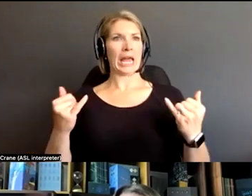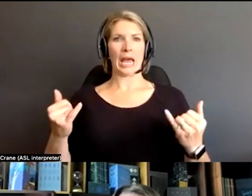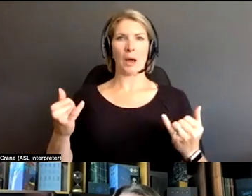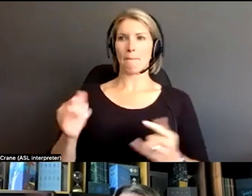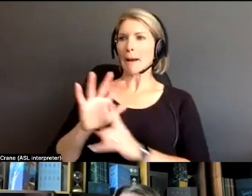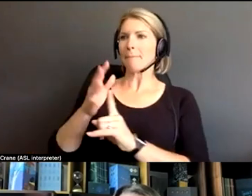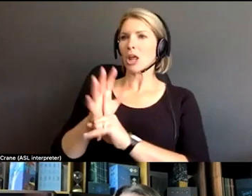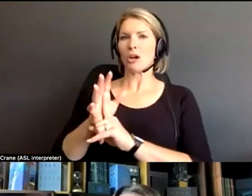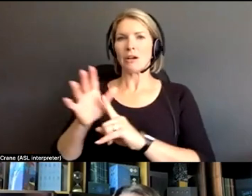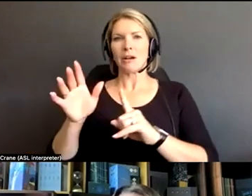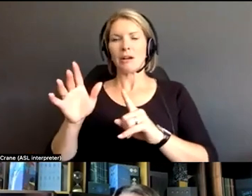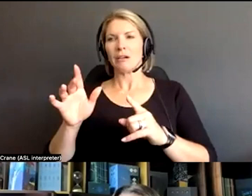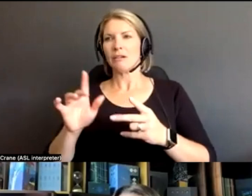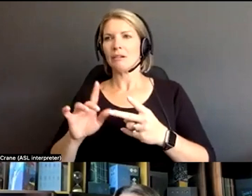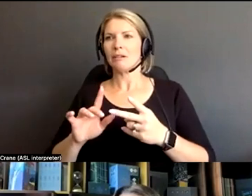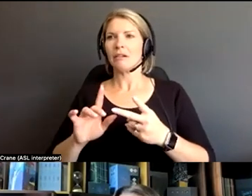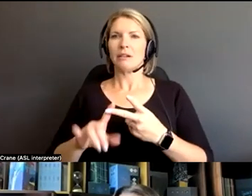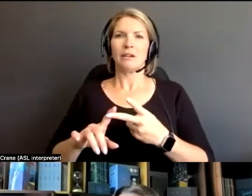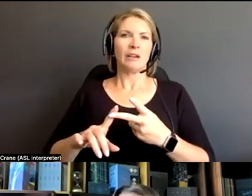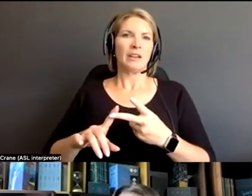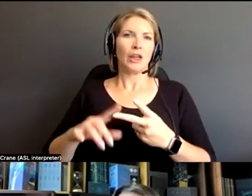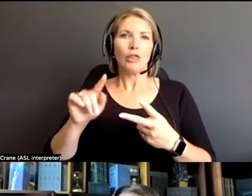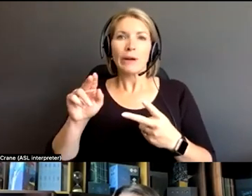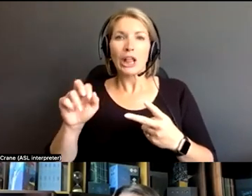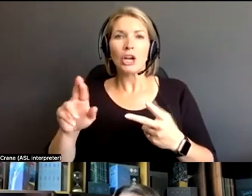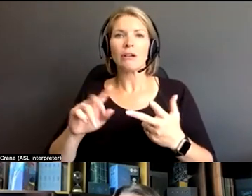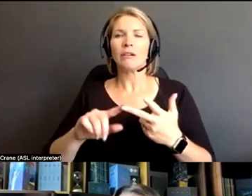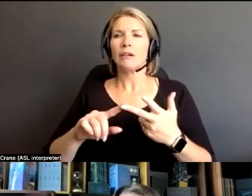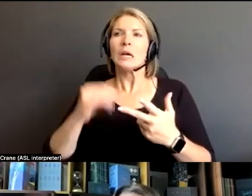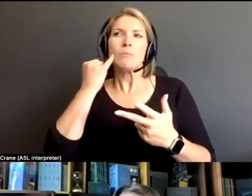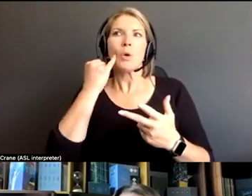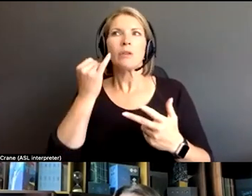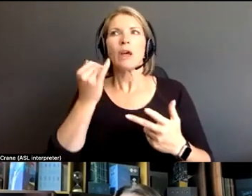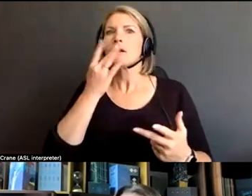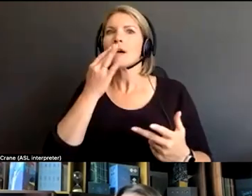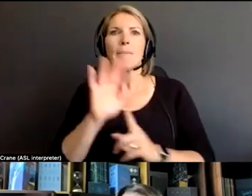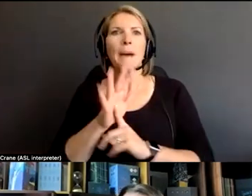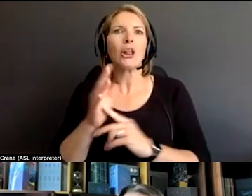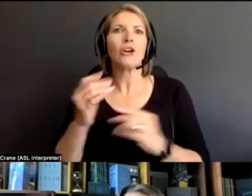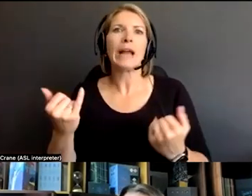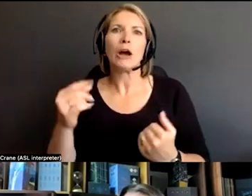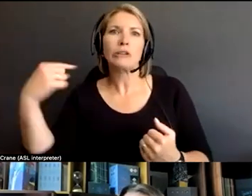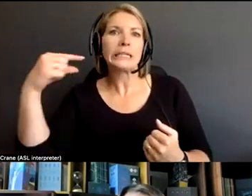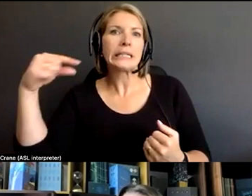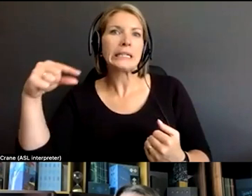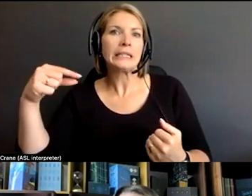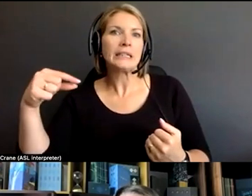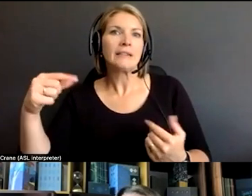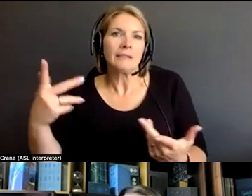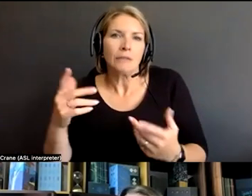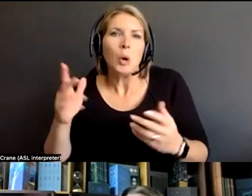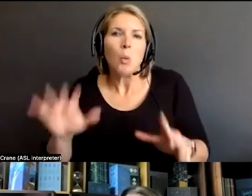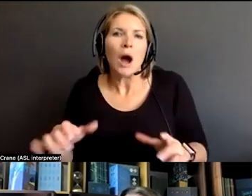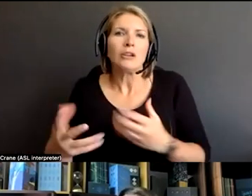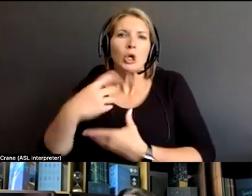using green, which not a lot of people do, but if they did, there's a reason. Yeah, and it's not